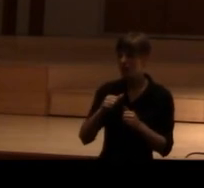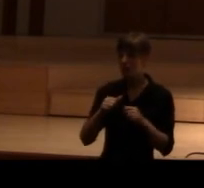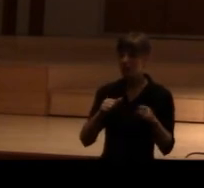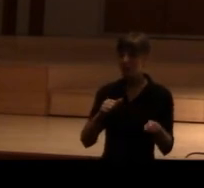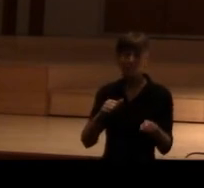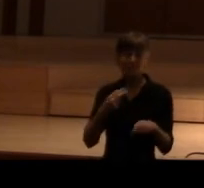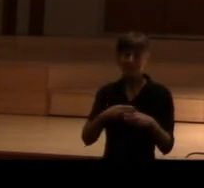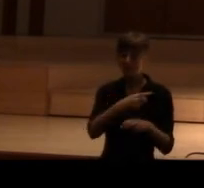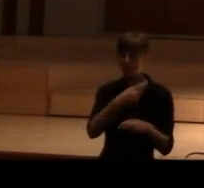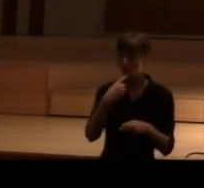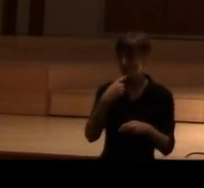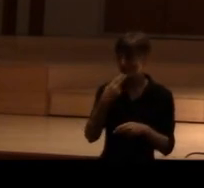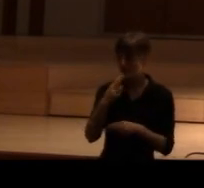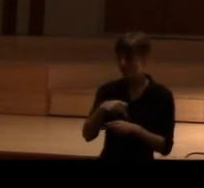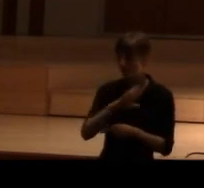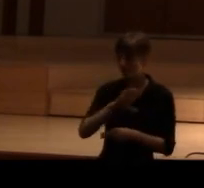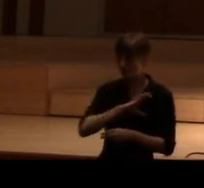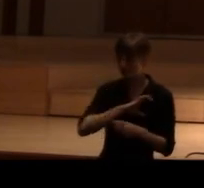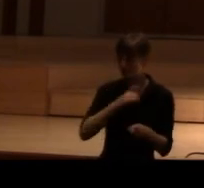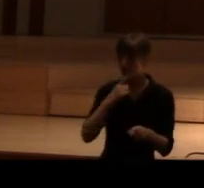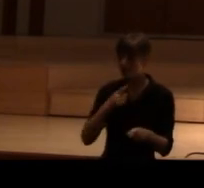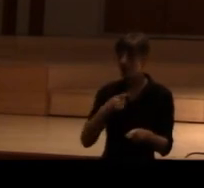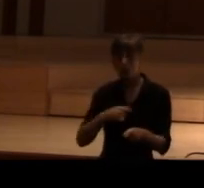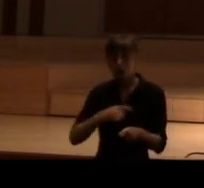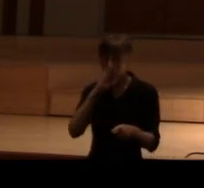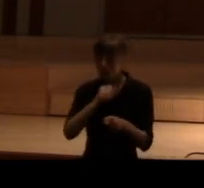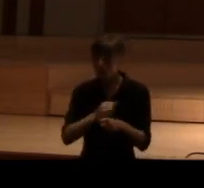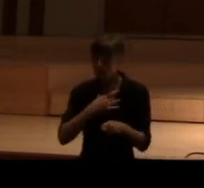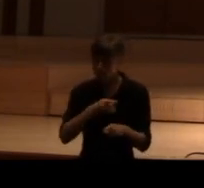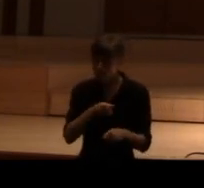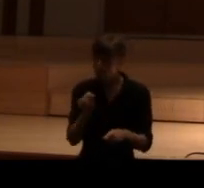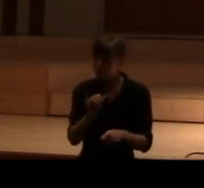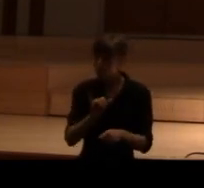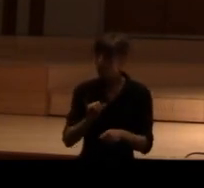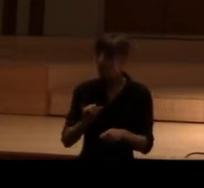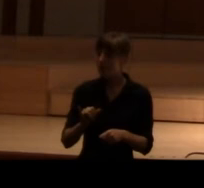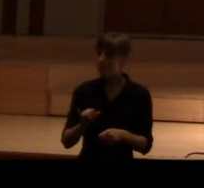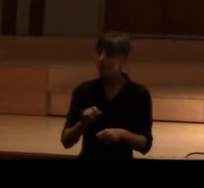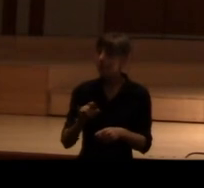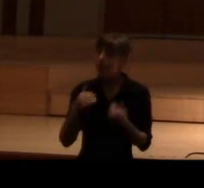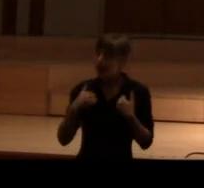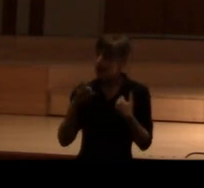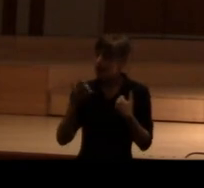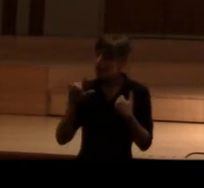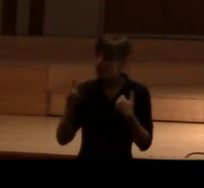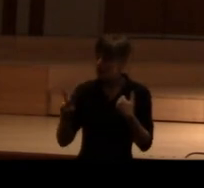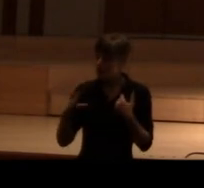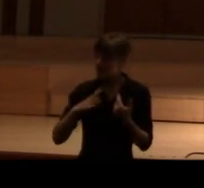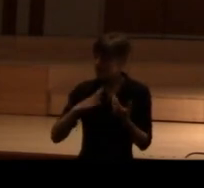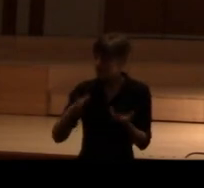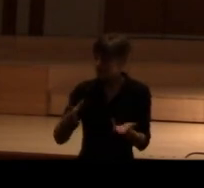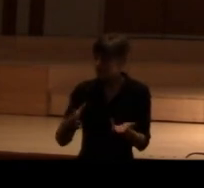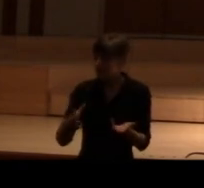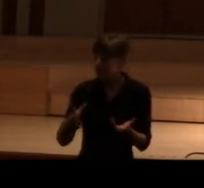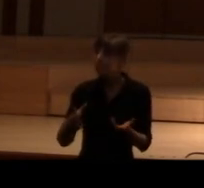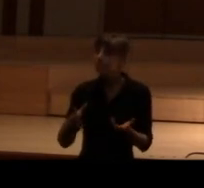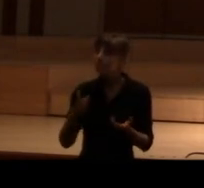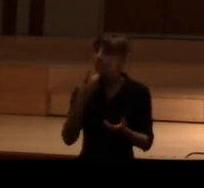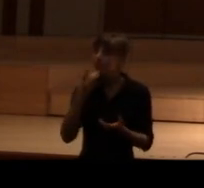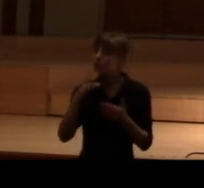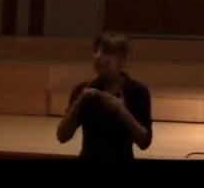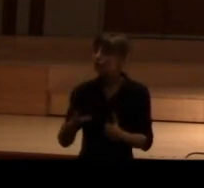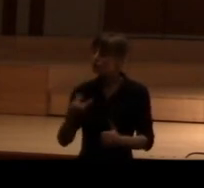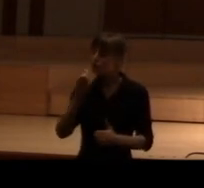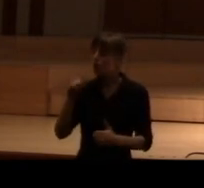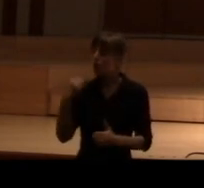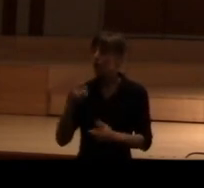They're the fictional characters who are every bit as flawed as we are. And our favorite leaders are the ones who don't always protect themselves and